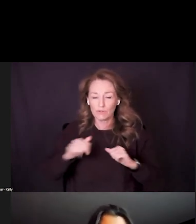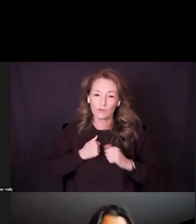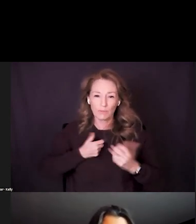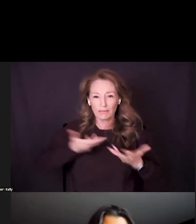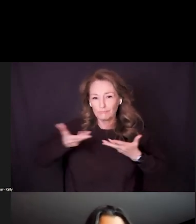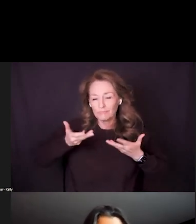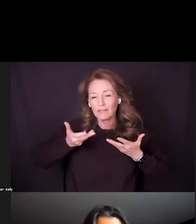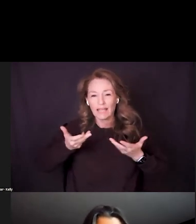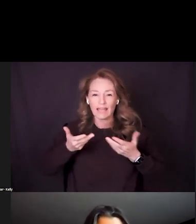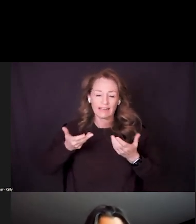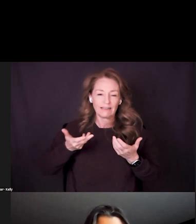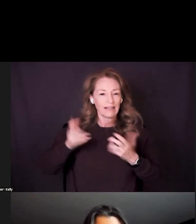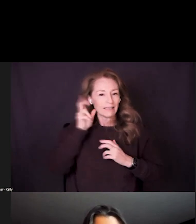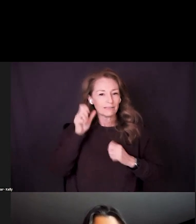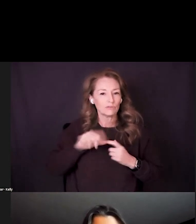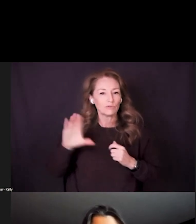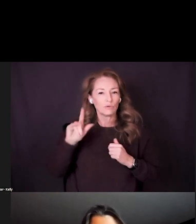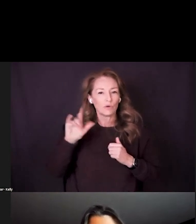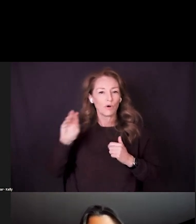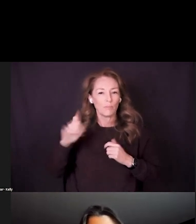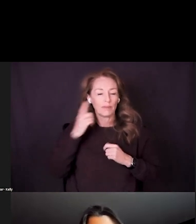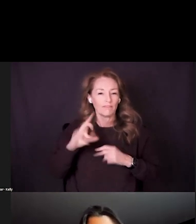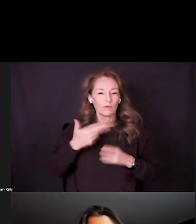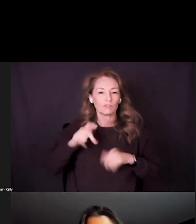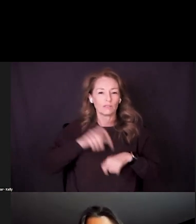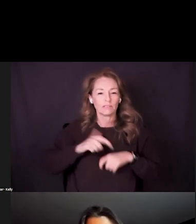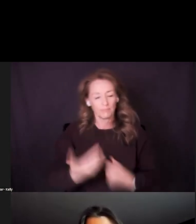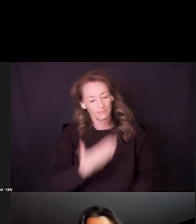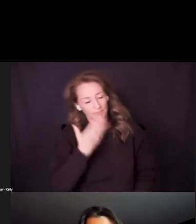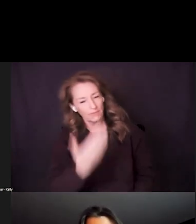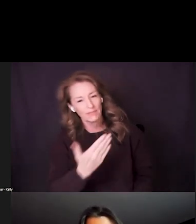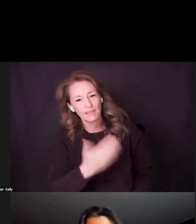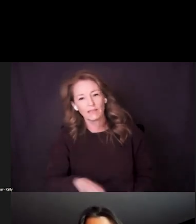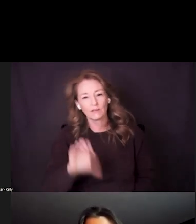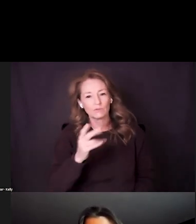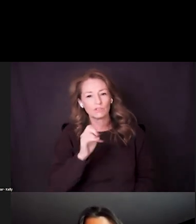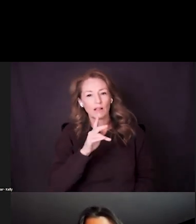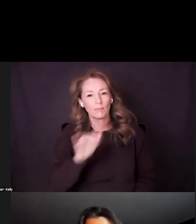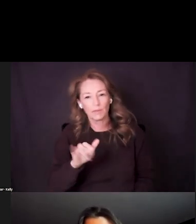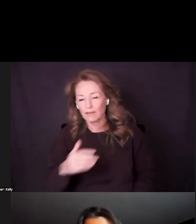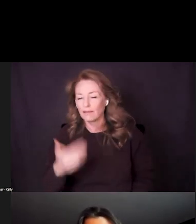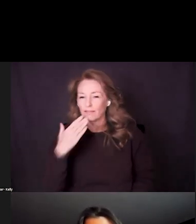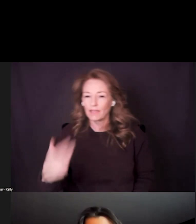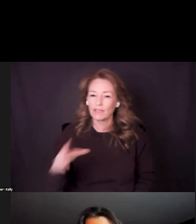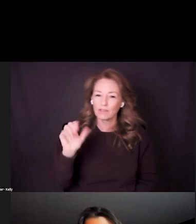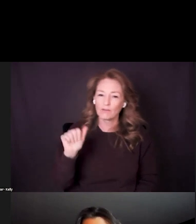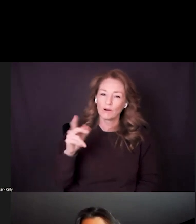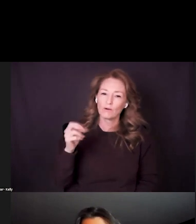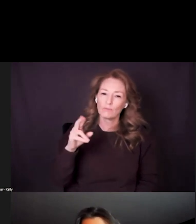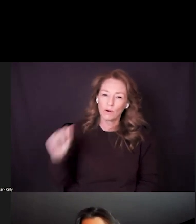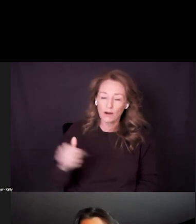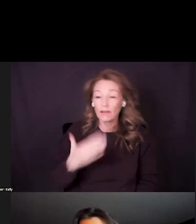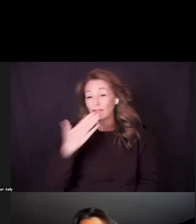bit. Right, and thank you, Shelby. And as always, thank you, Aurora. Thank you for all of the presentation. It absolutely